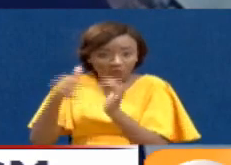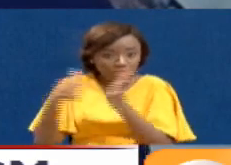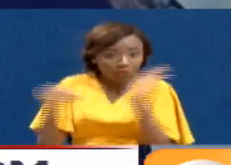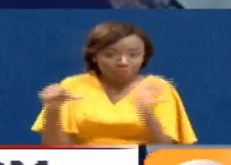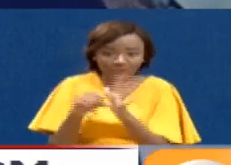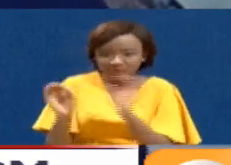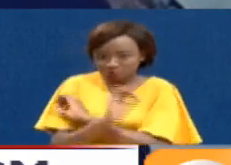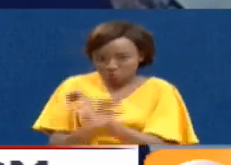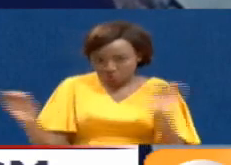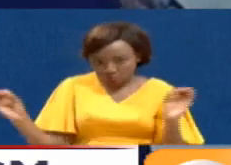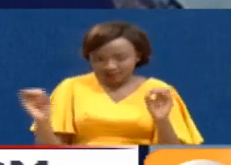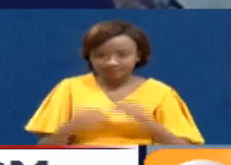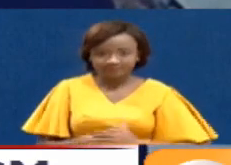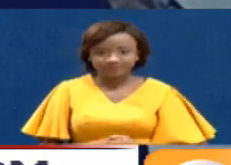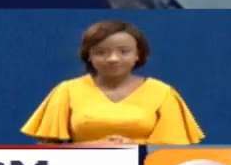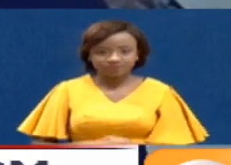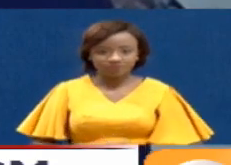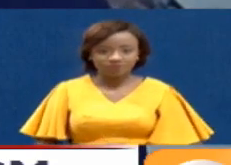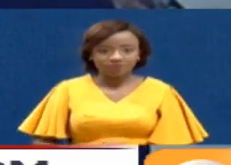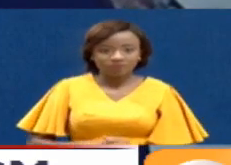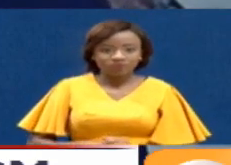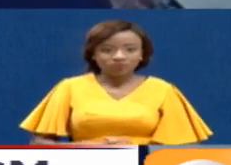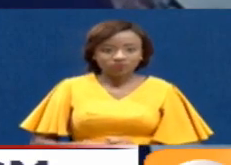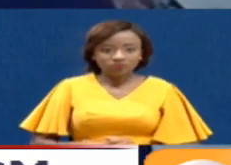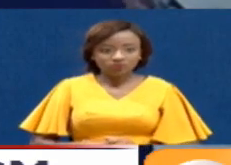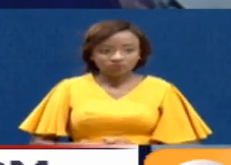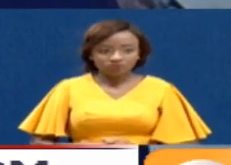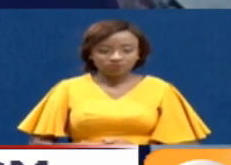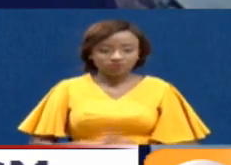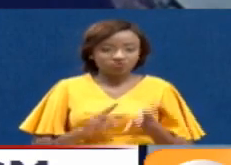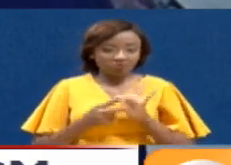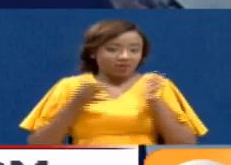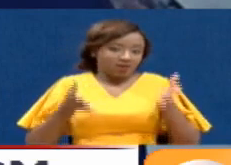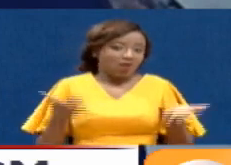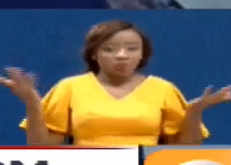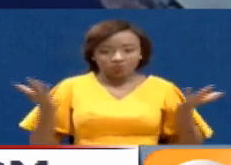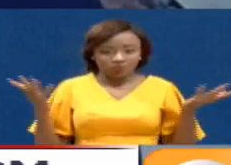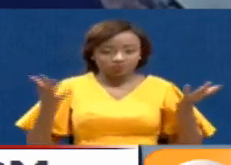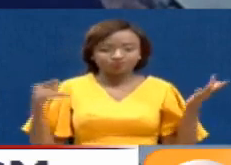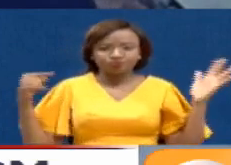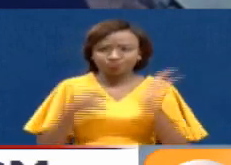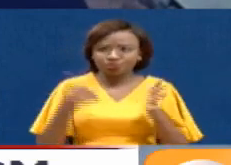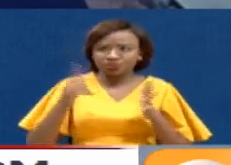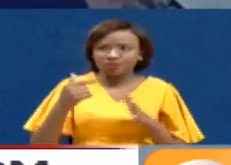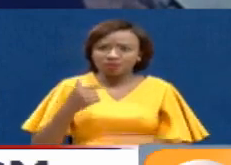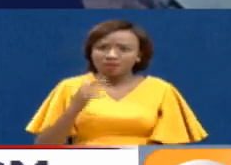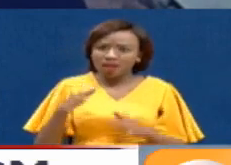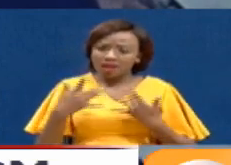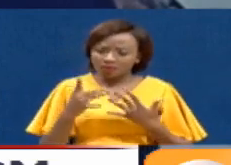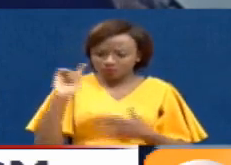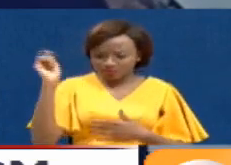arise from a fast shrinking and almost collapsing economy. So where we are, we should say, how can government of